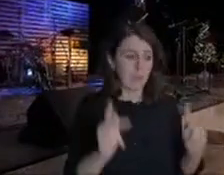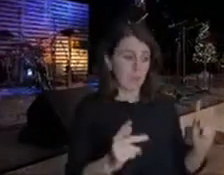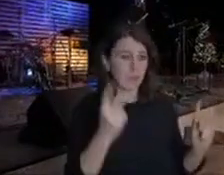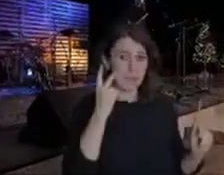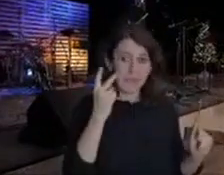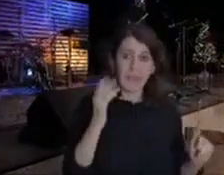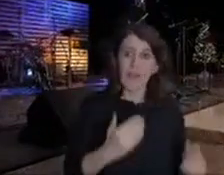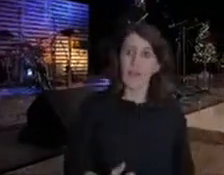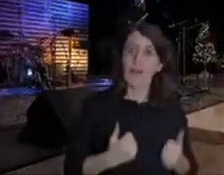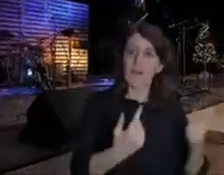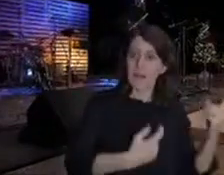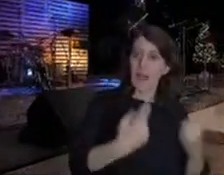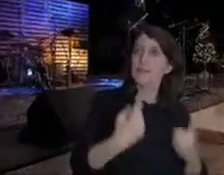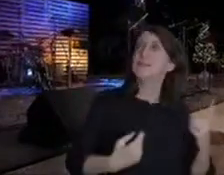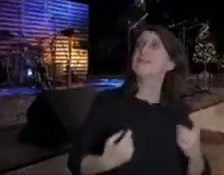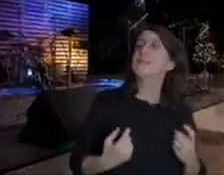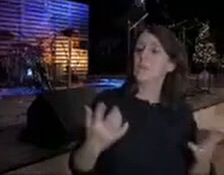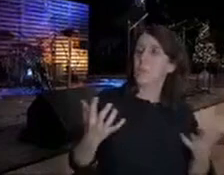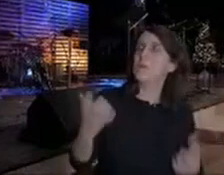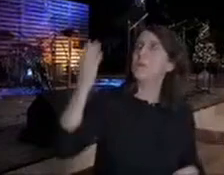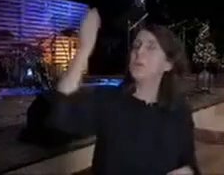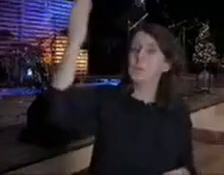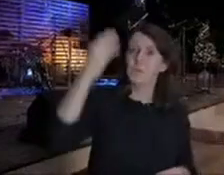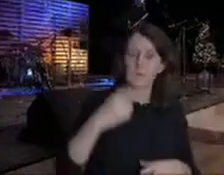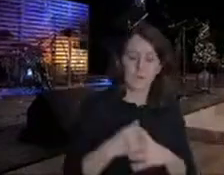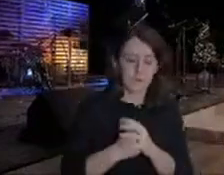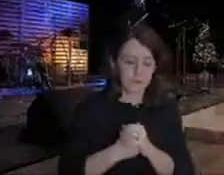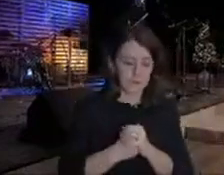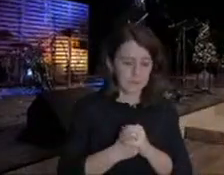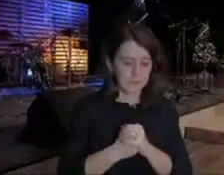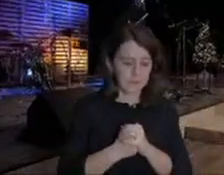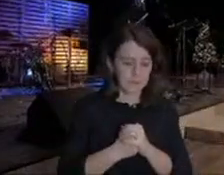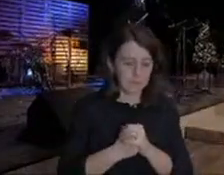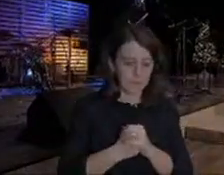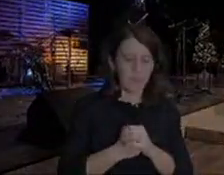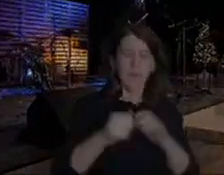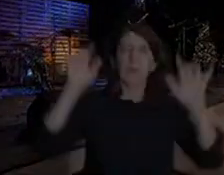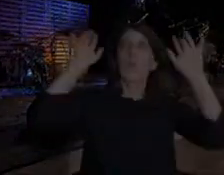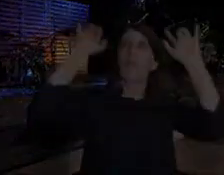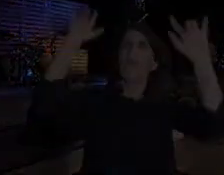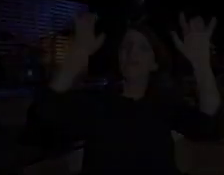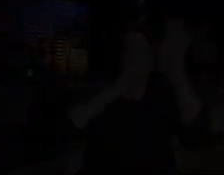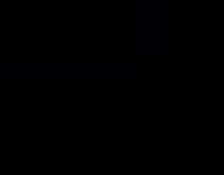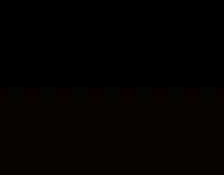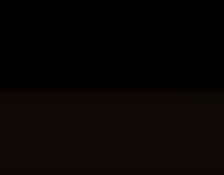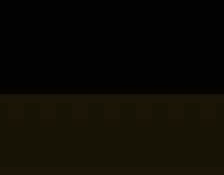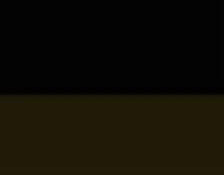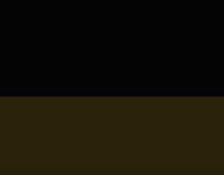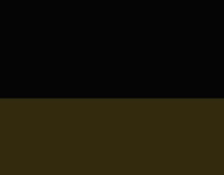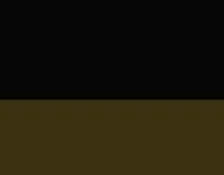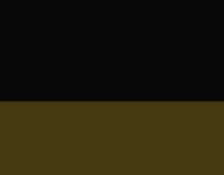ask and to seek you? God, we love you in Jesus' name. Amen.